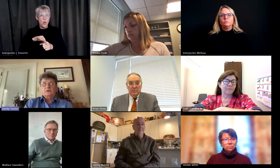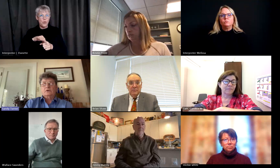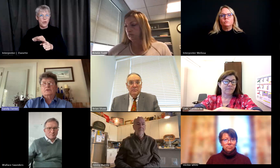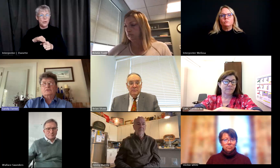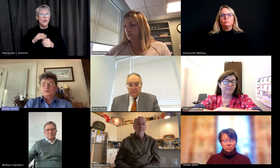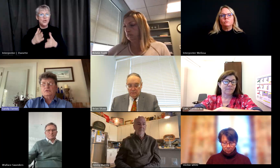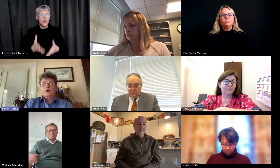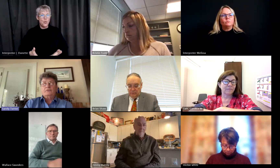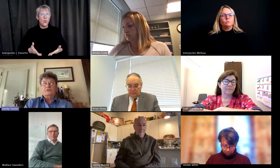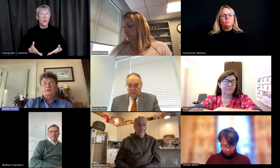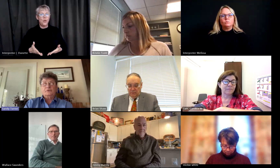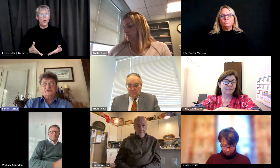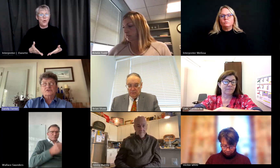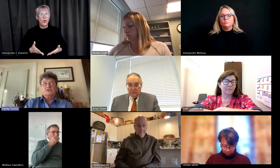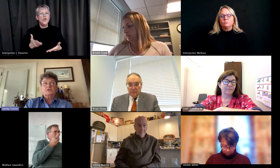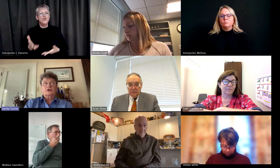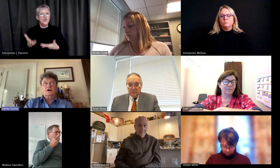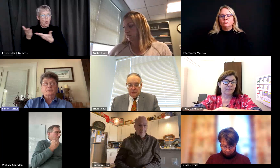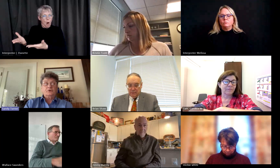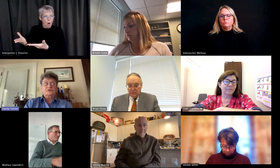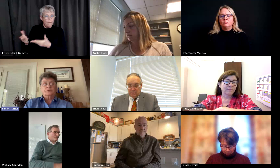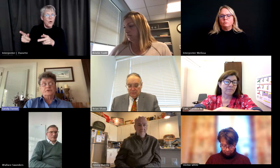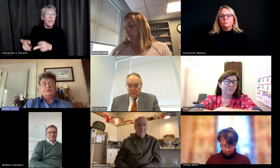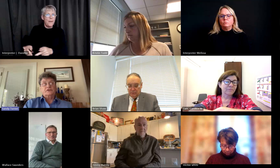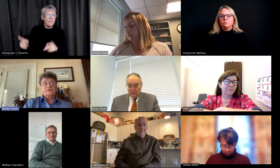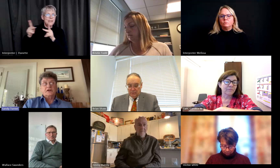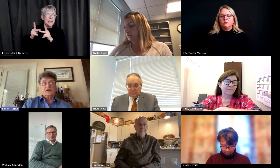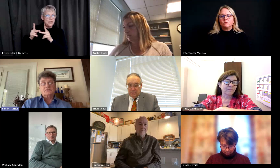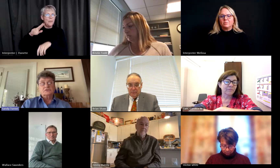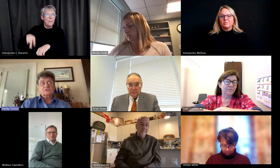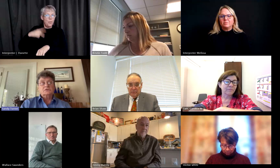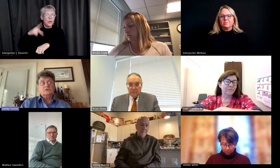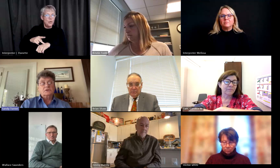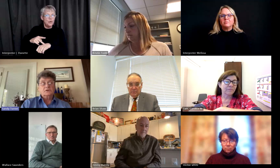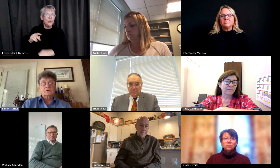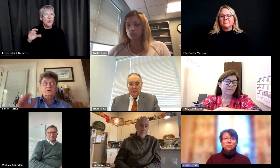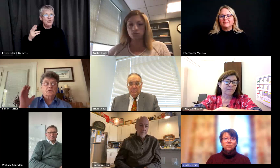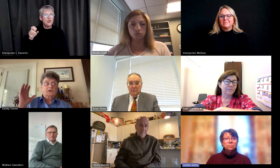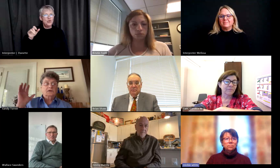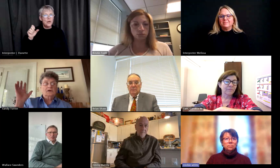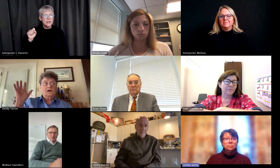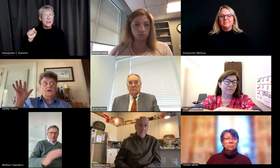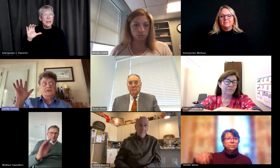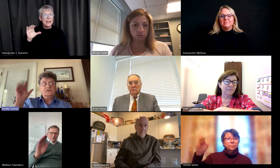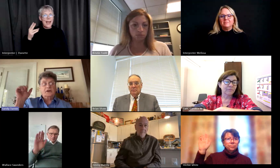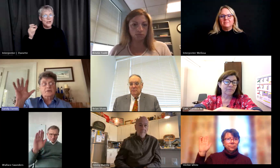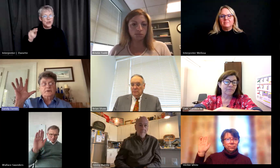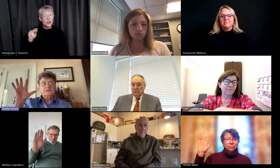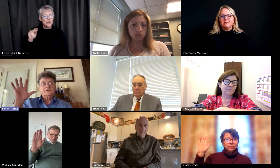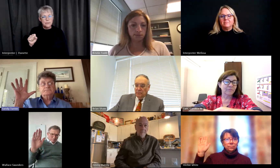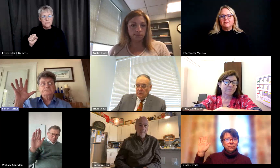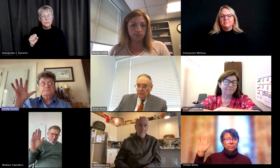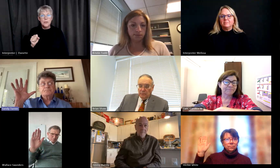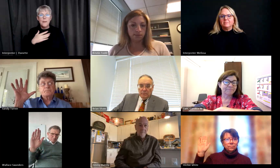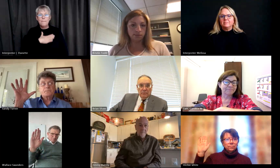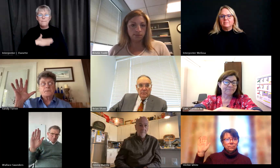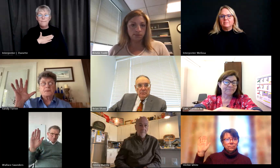recommend or to offer the position of principal to Chelsea Cashins. Raise your hand,